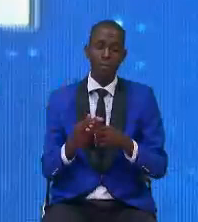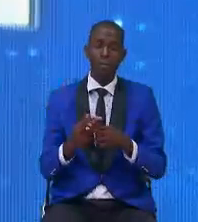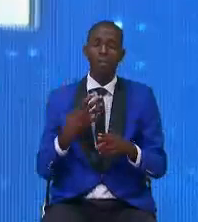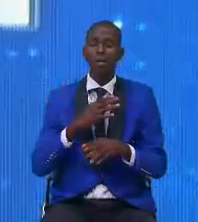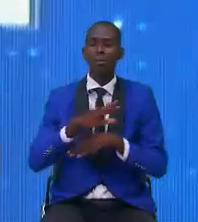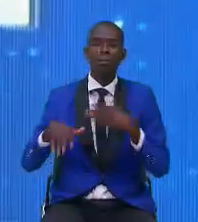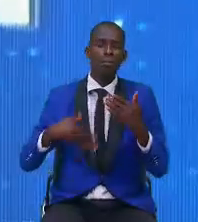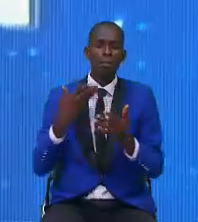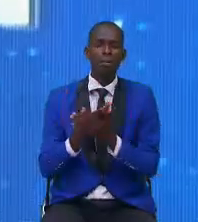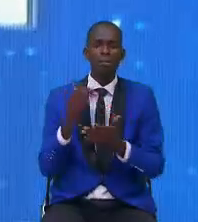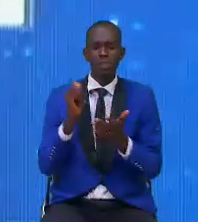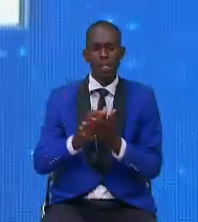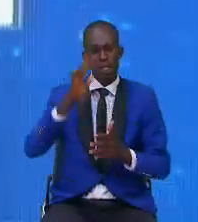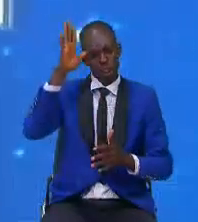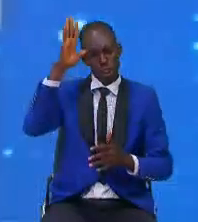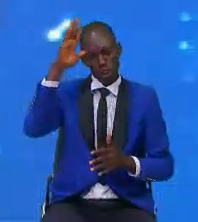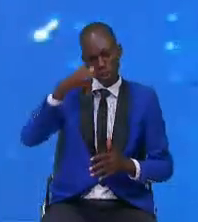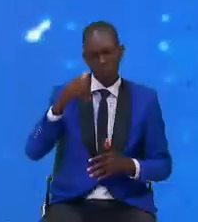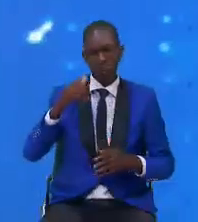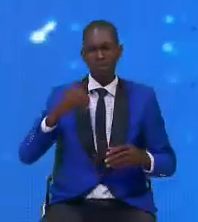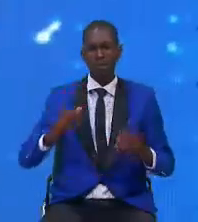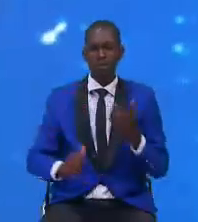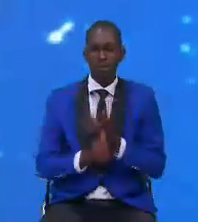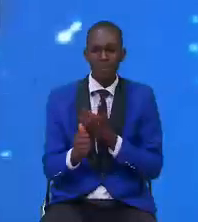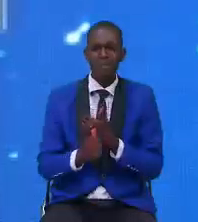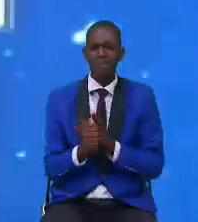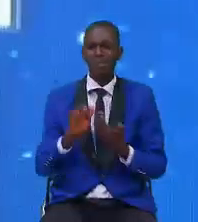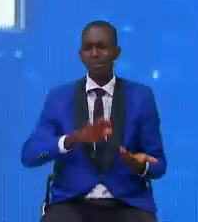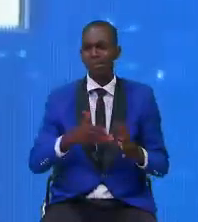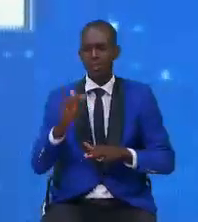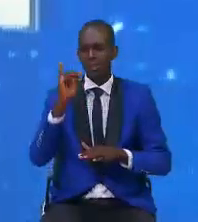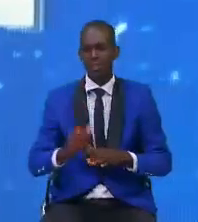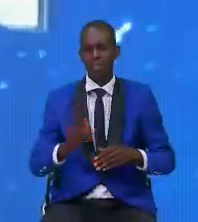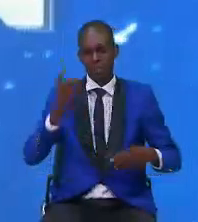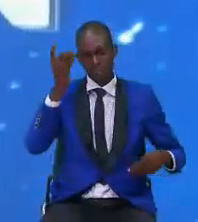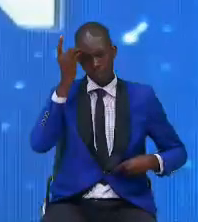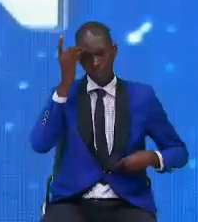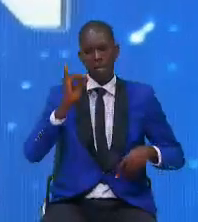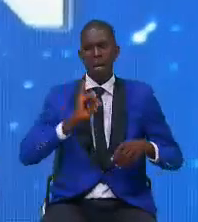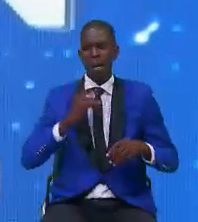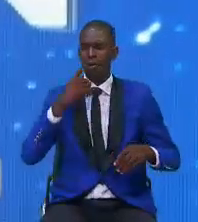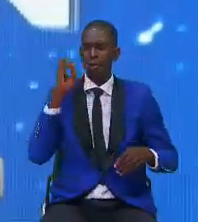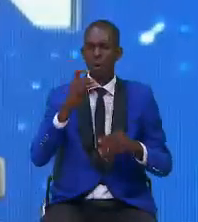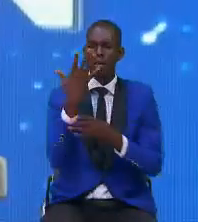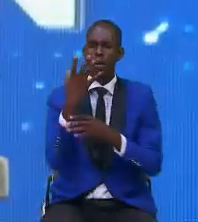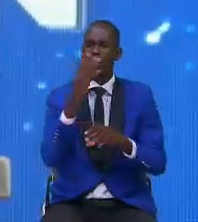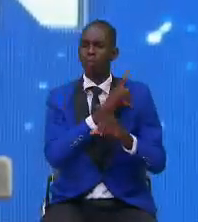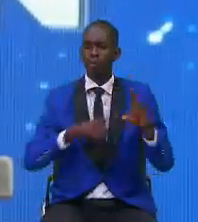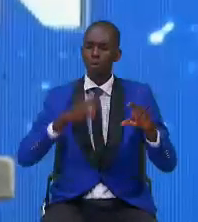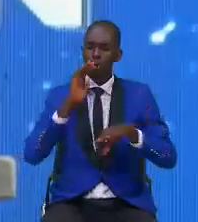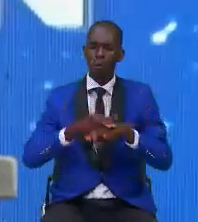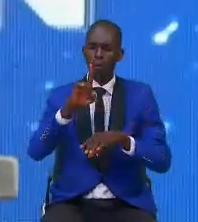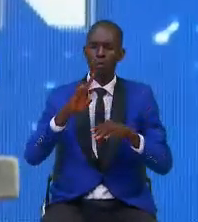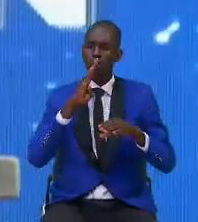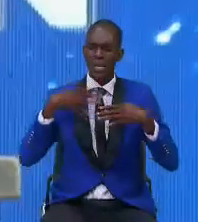in Jesus' name. And all those incurable terminal diseases, I command now, the hand of the